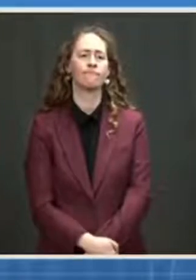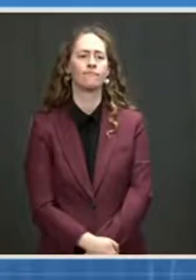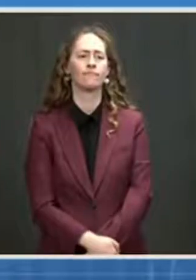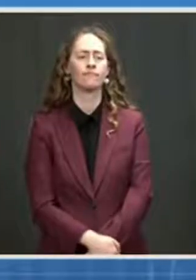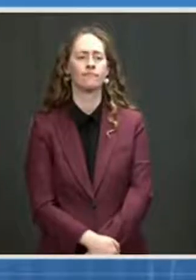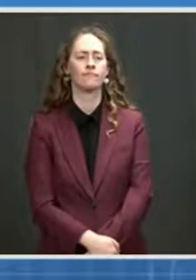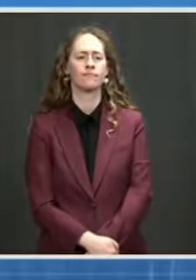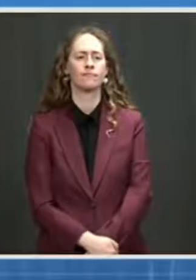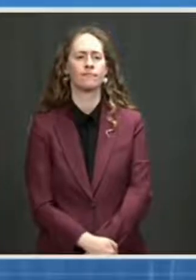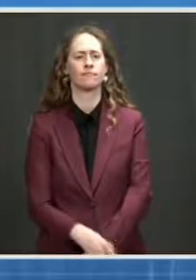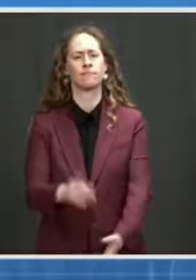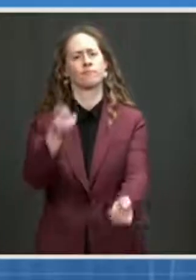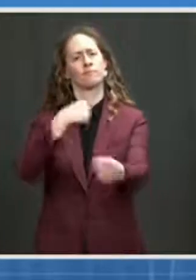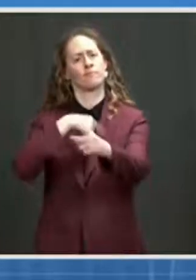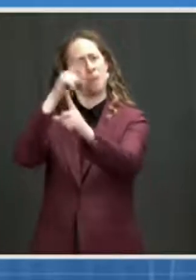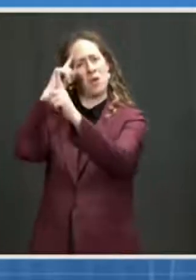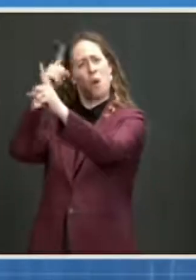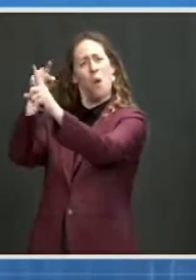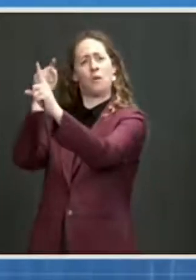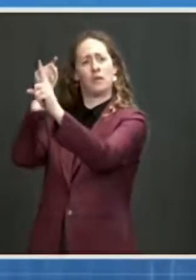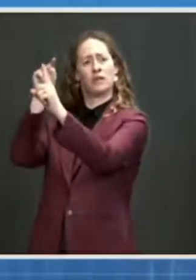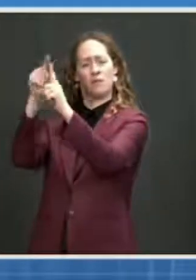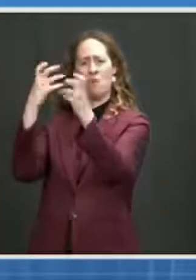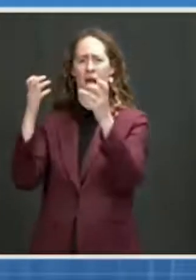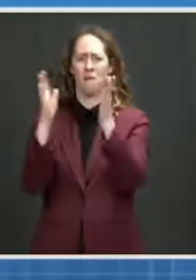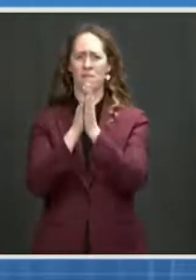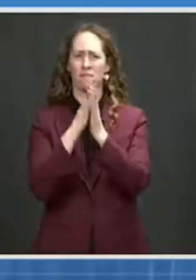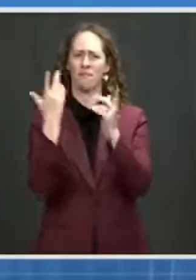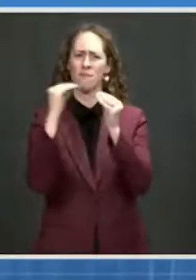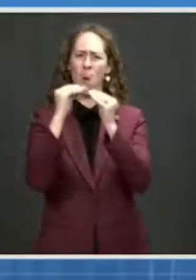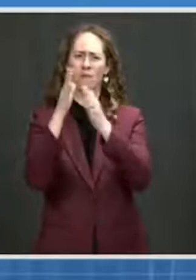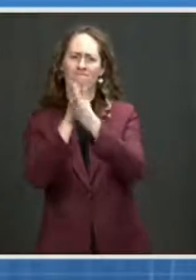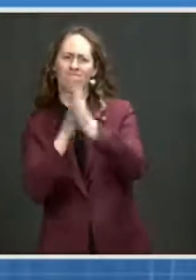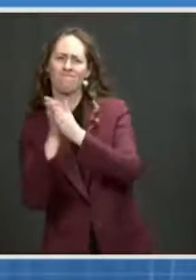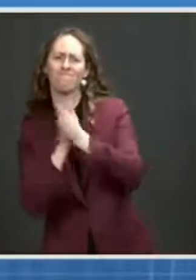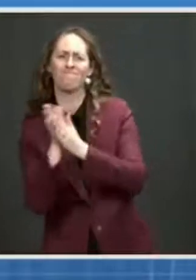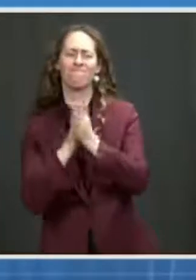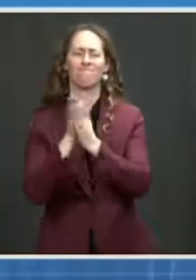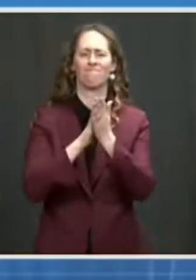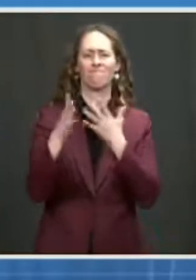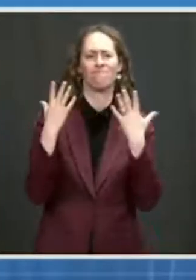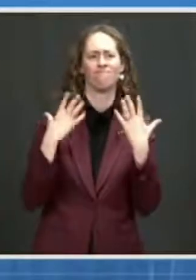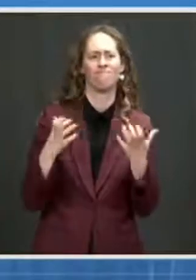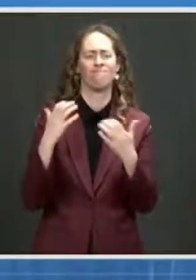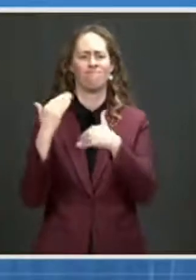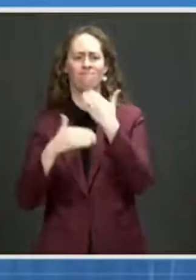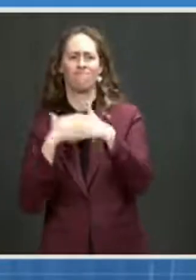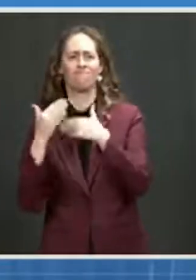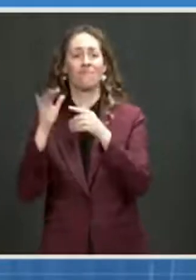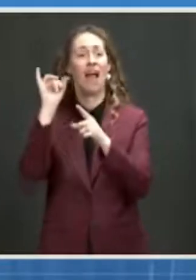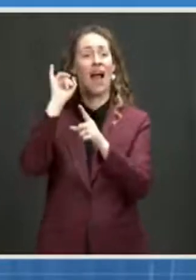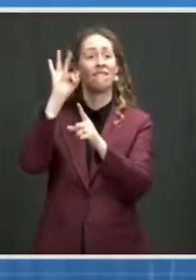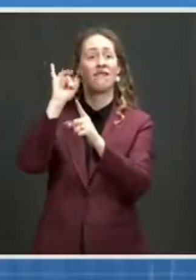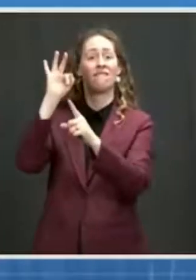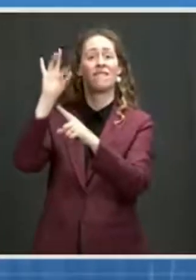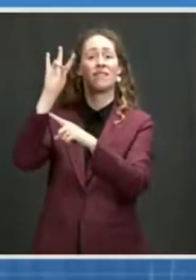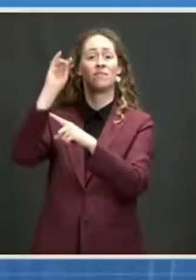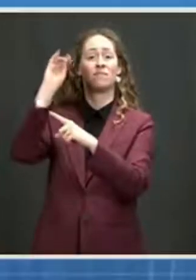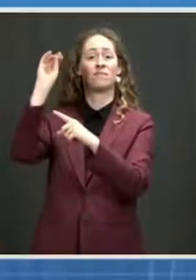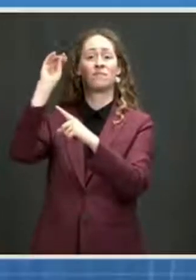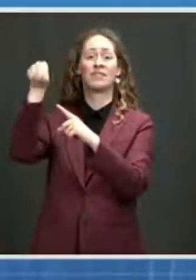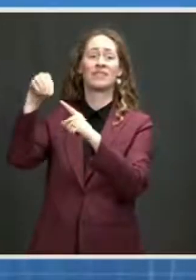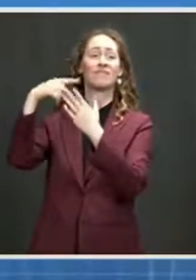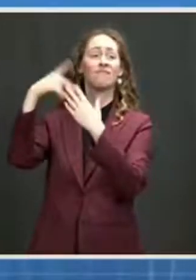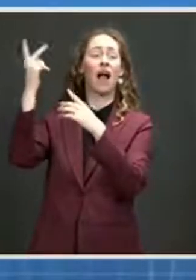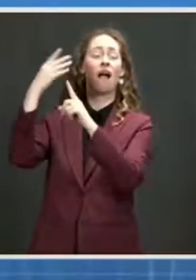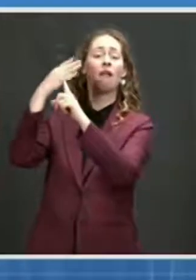that goal. If you don't meet the precise goal and you fall short by a few percent, that doesn't mean you stop in your effort to